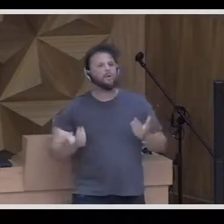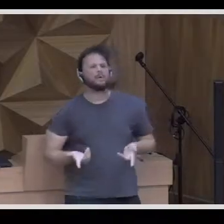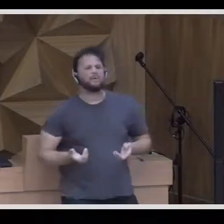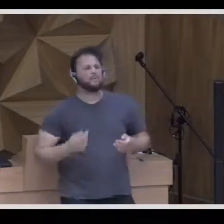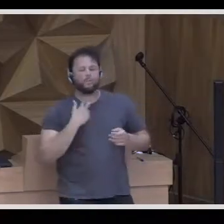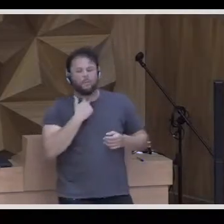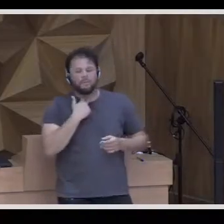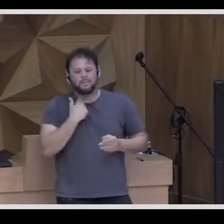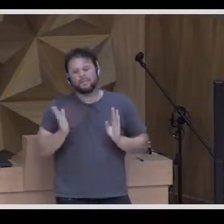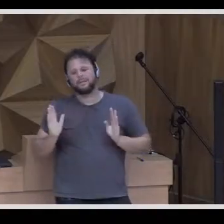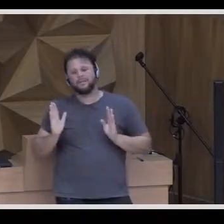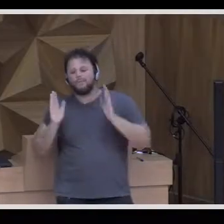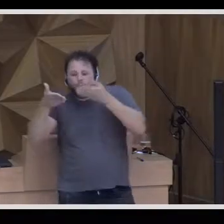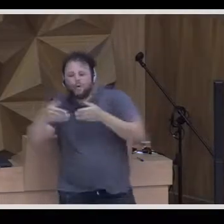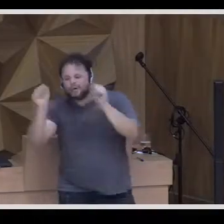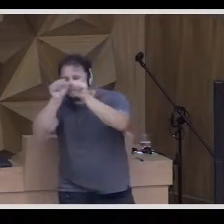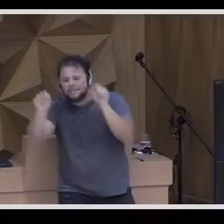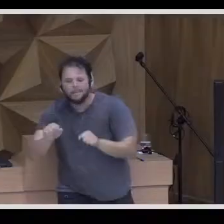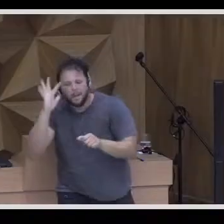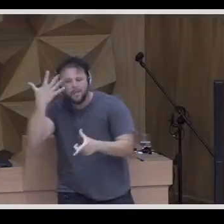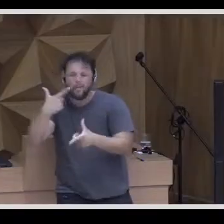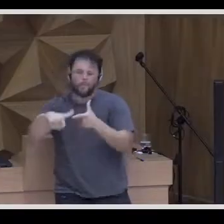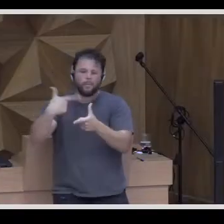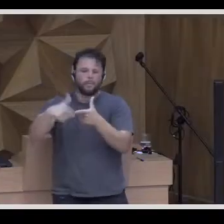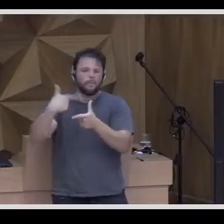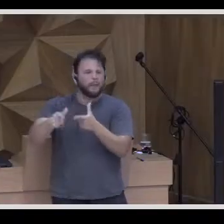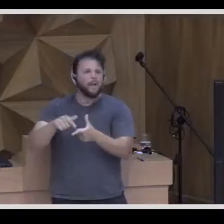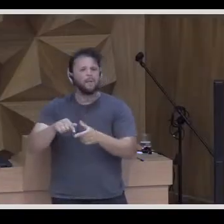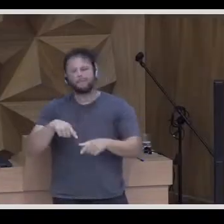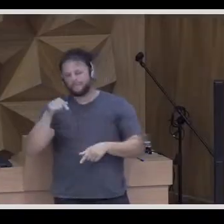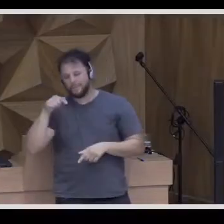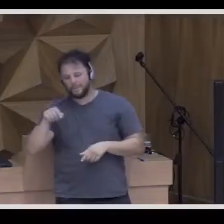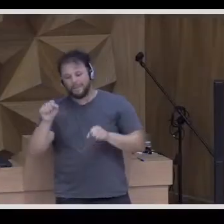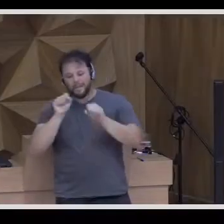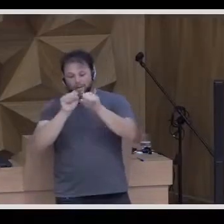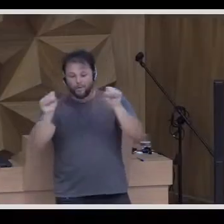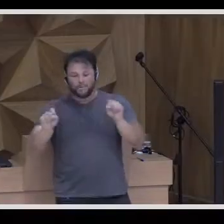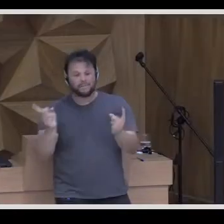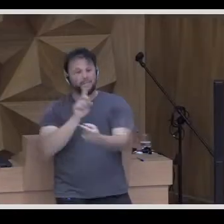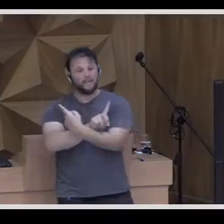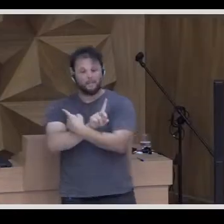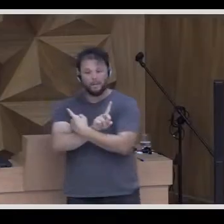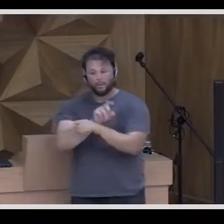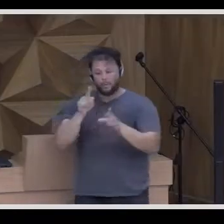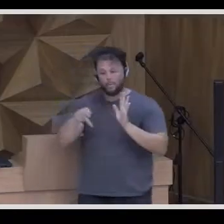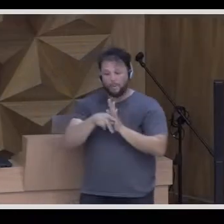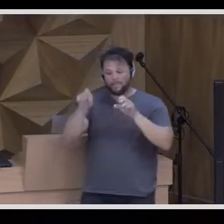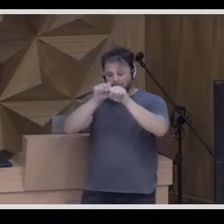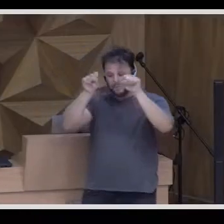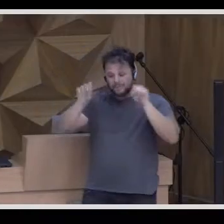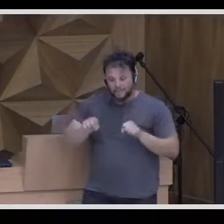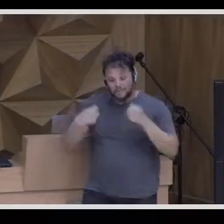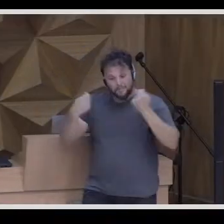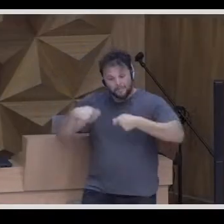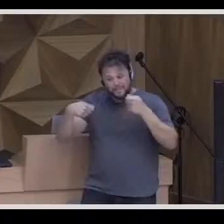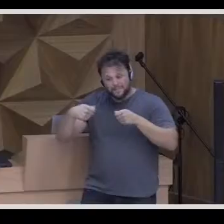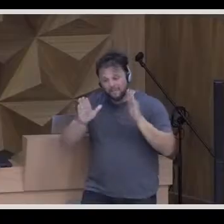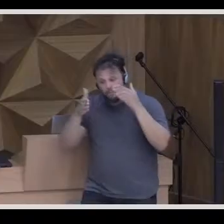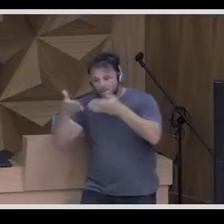systems were acting on people for some perceived problem in many cases.